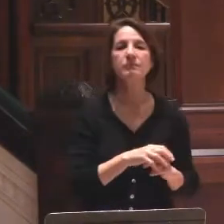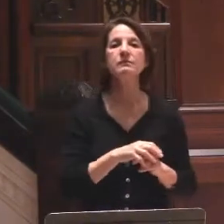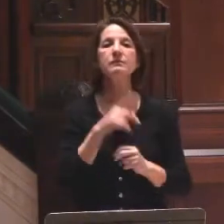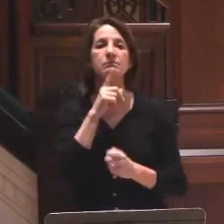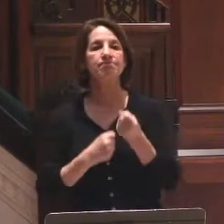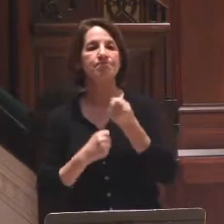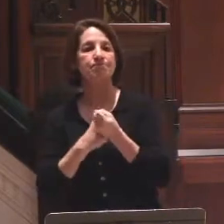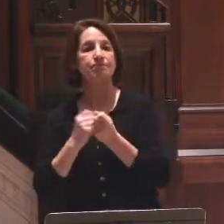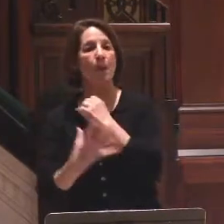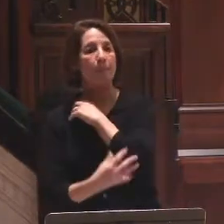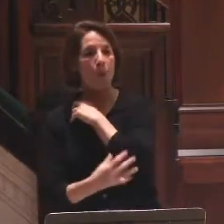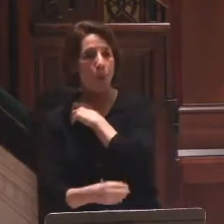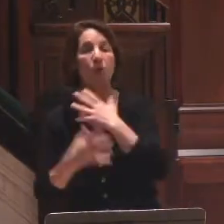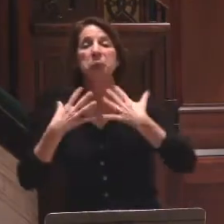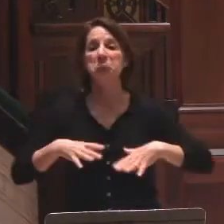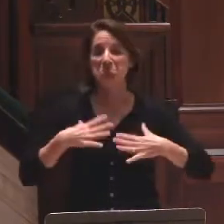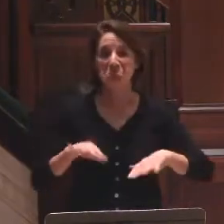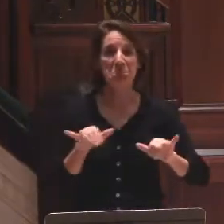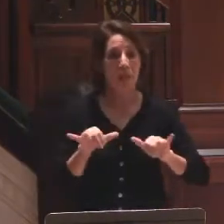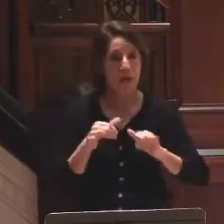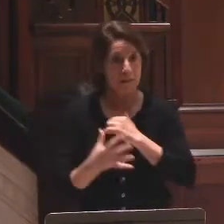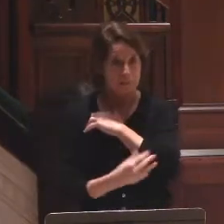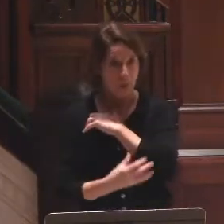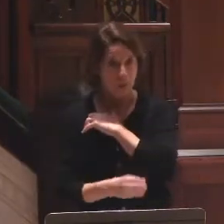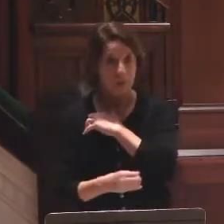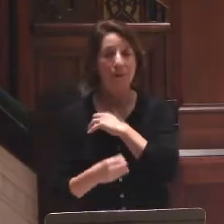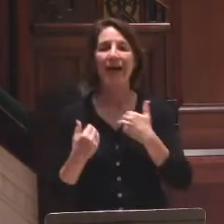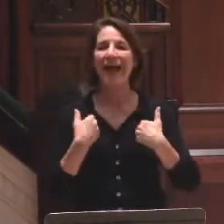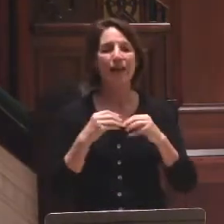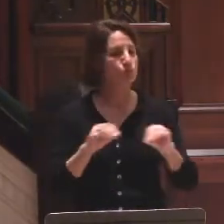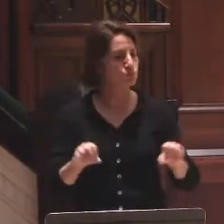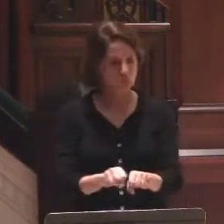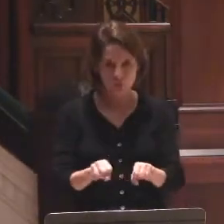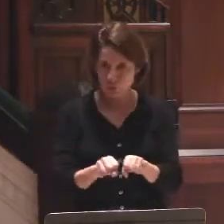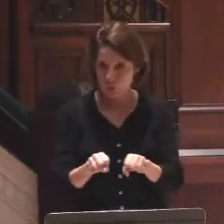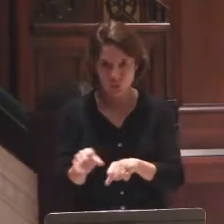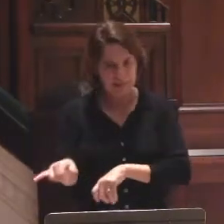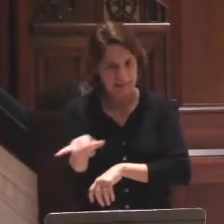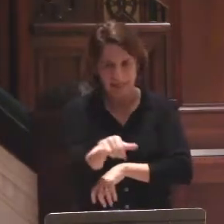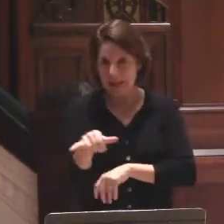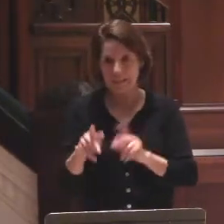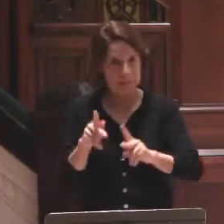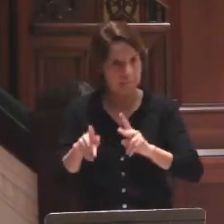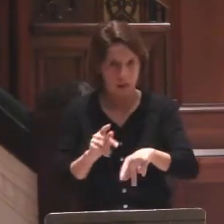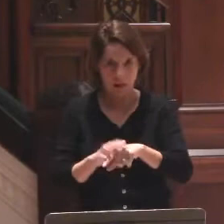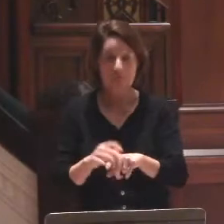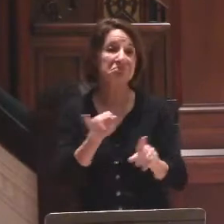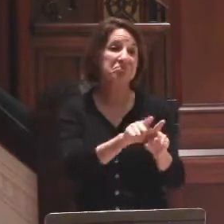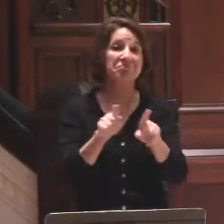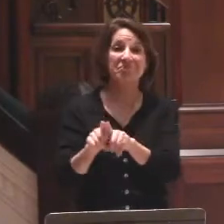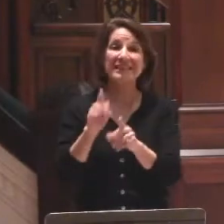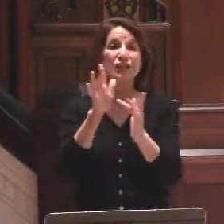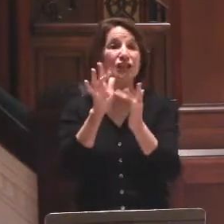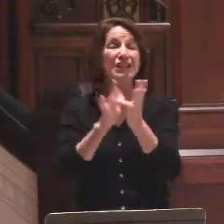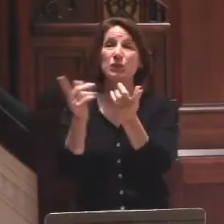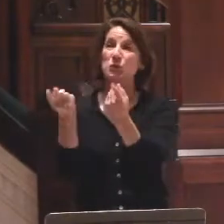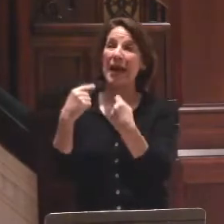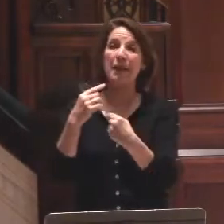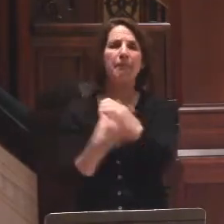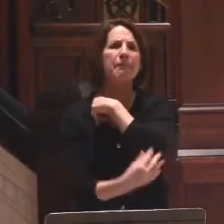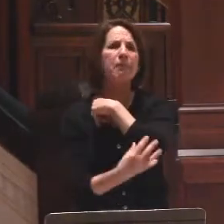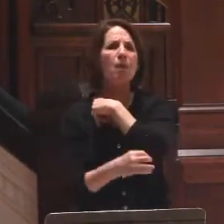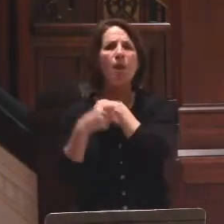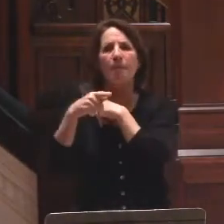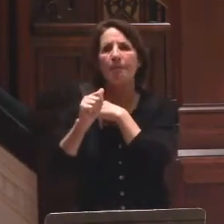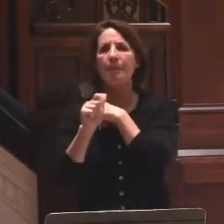poor, dresses like them, is barefoot like them, just like Jesus, who came as a poor Palestinian in an